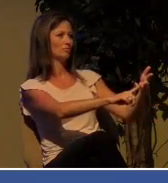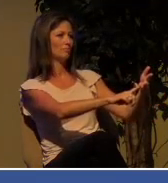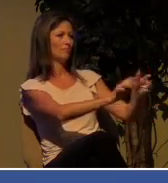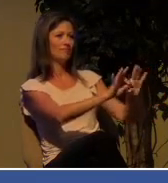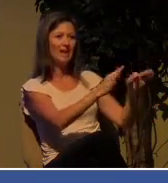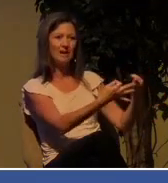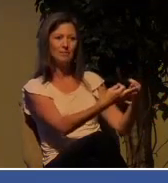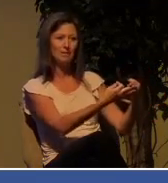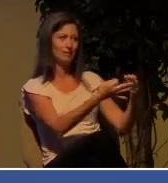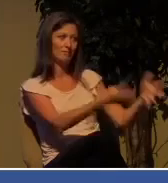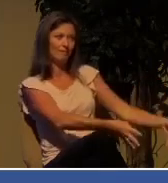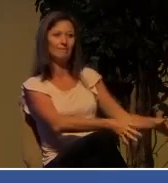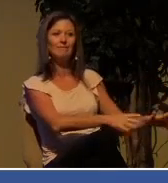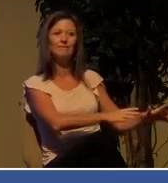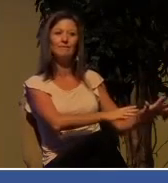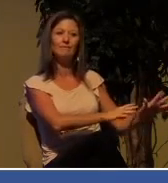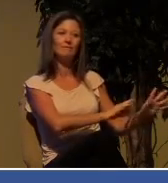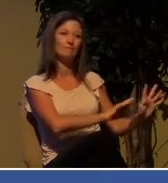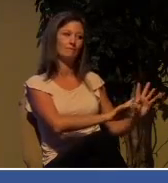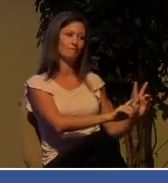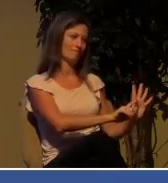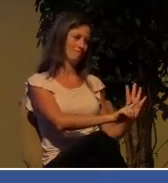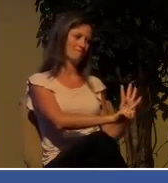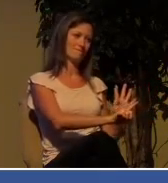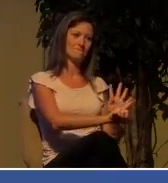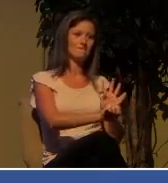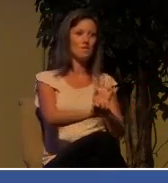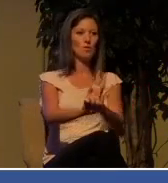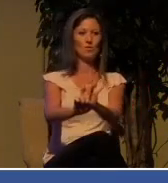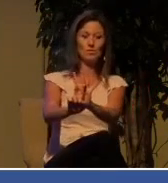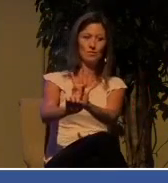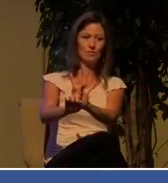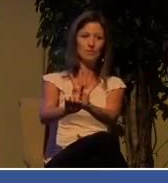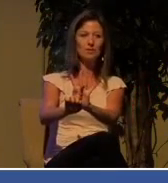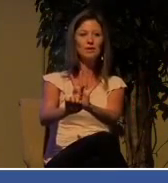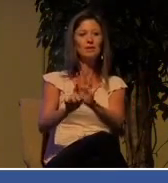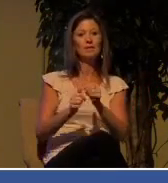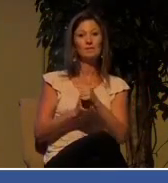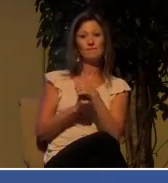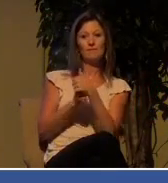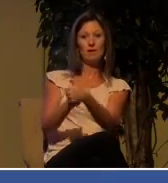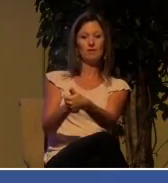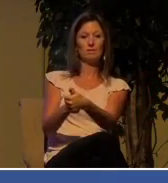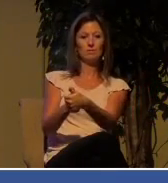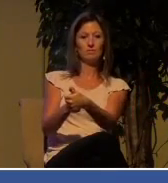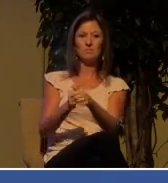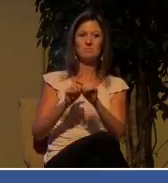Jesus to do something they knew nothing about.